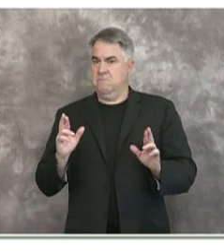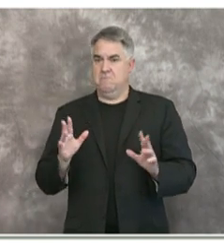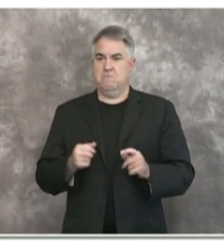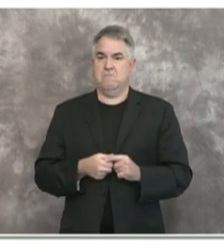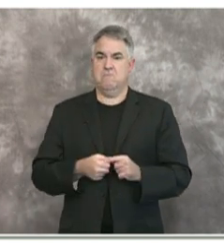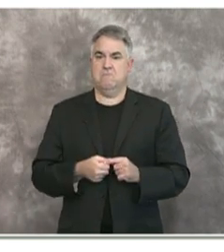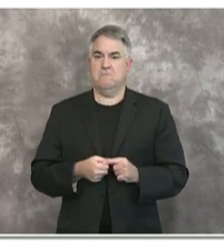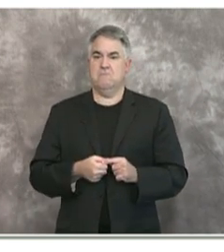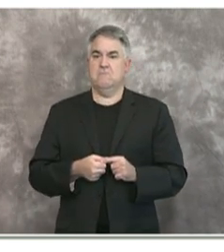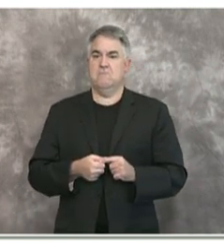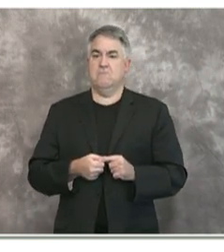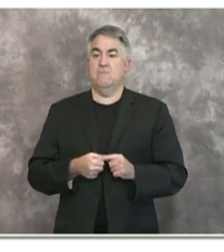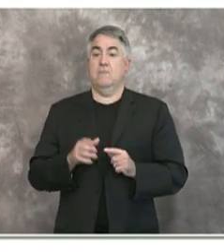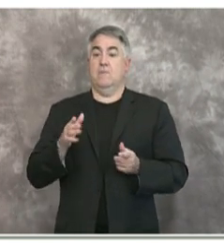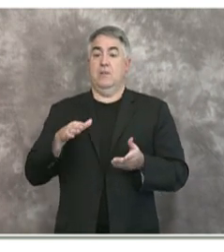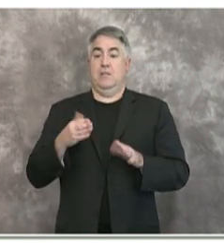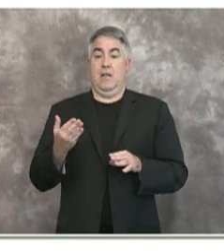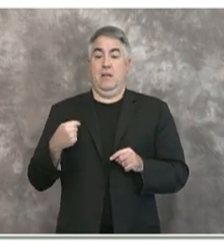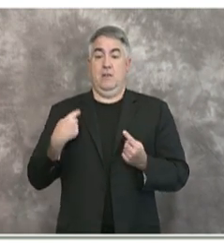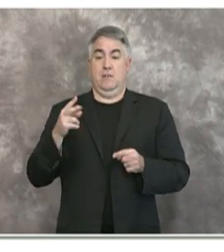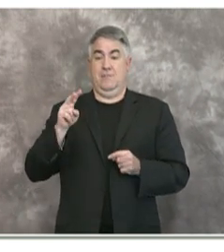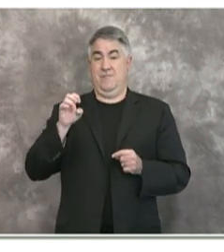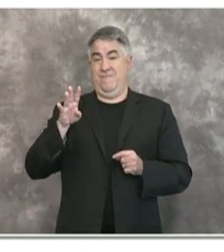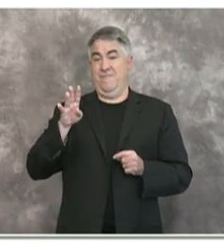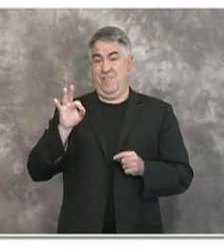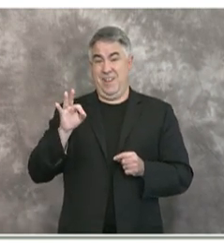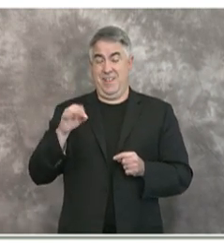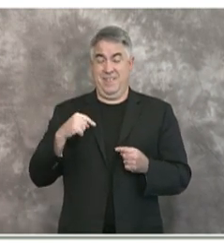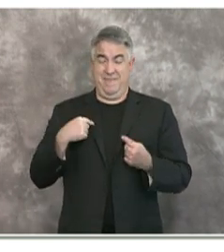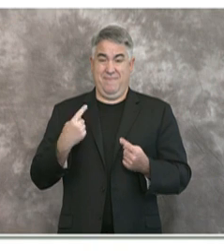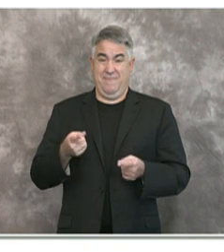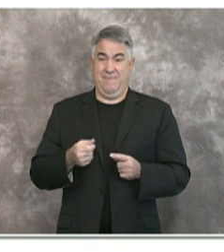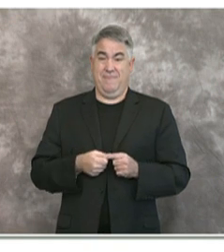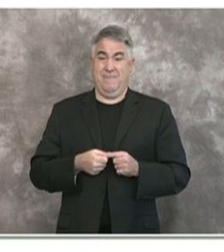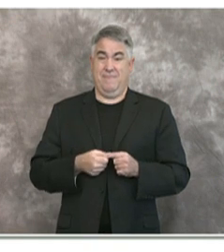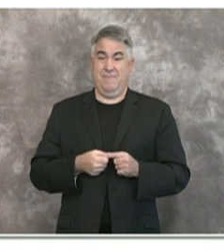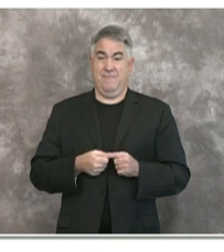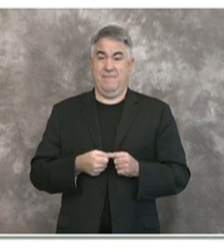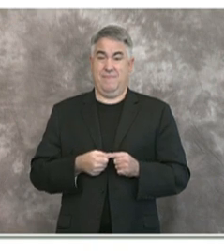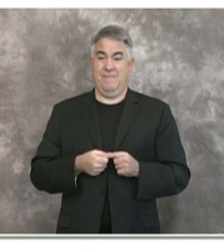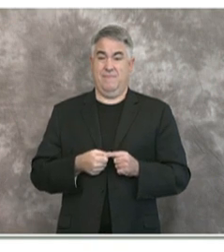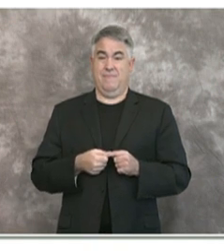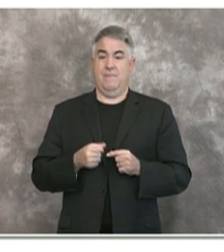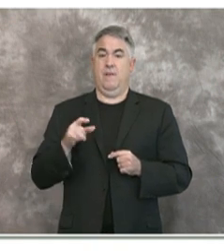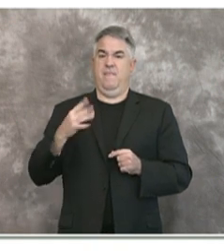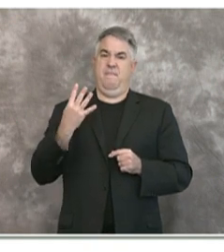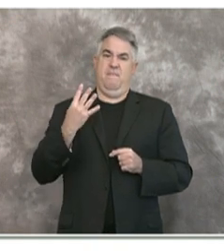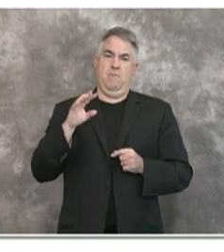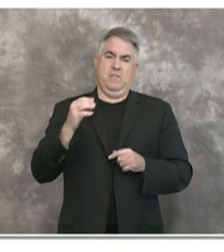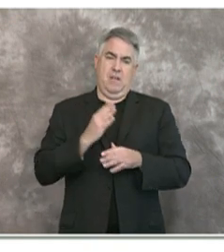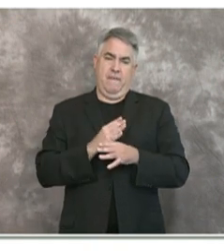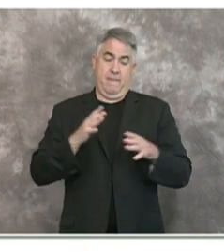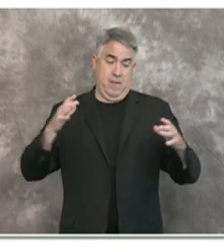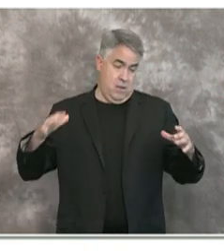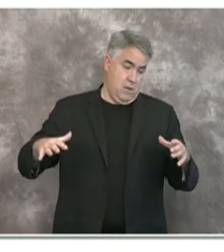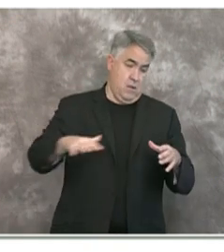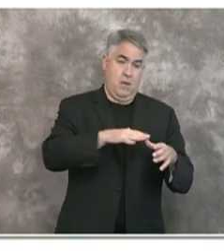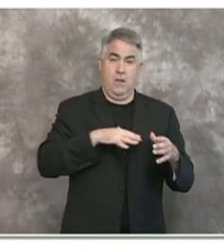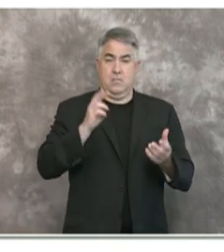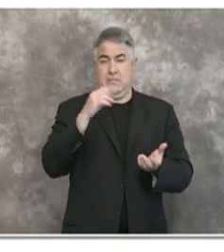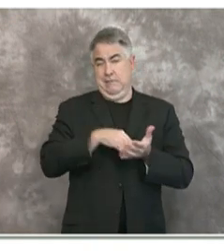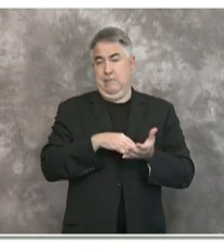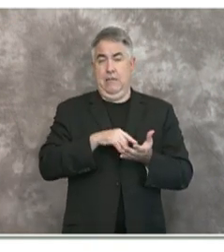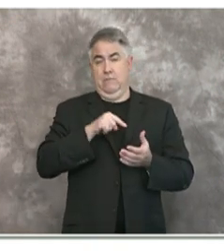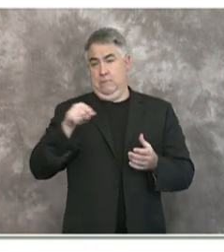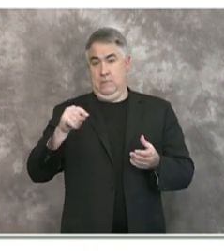For the deaths, we have 249 deaths, and this represents approximately 4% of the total number of cases. Of this total